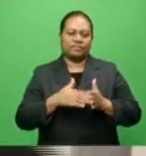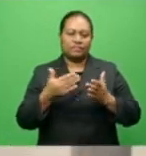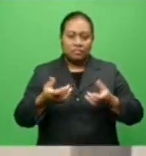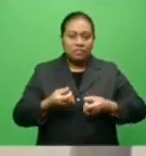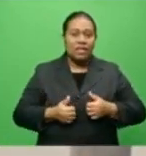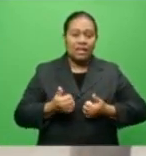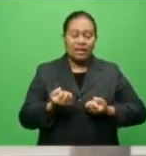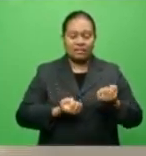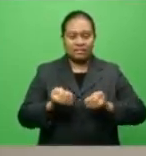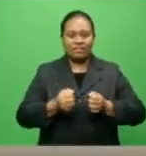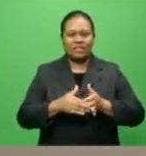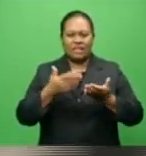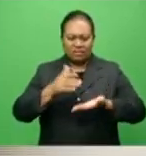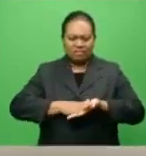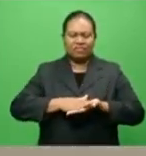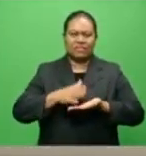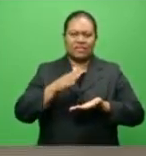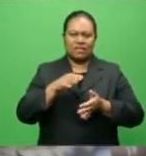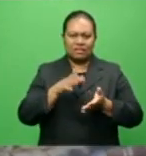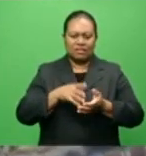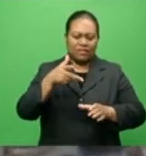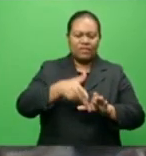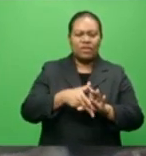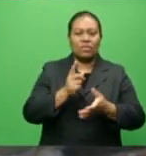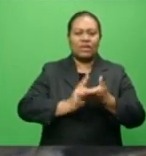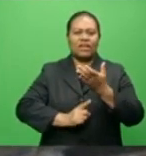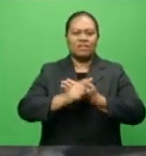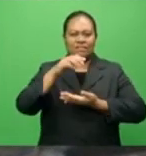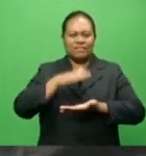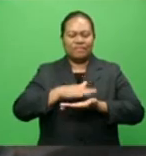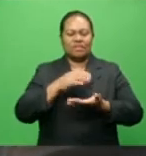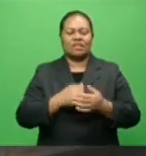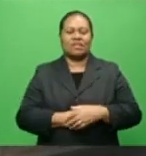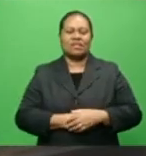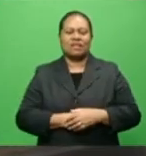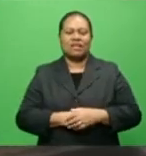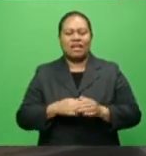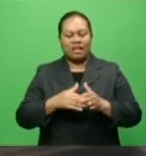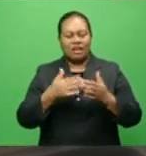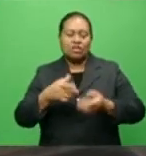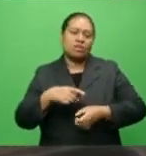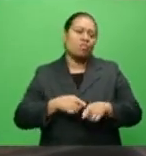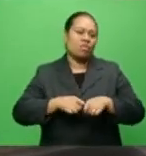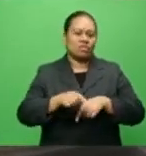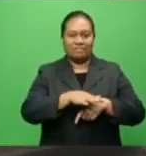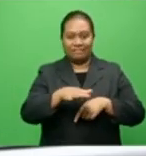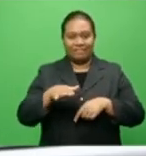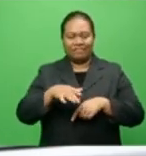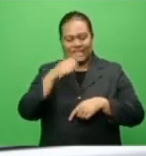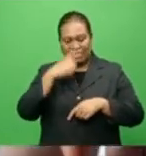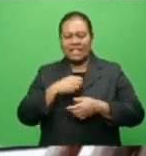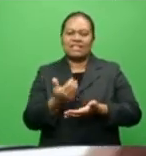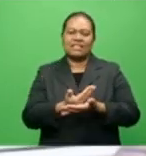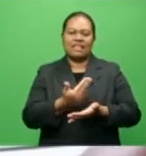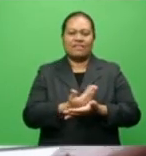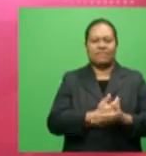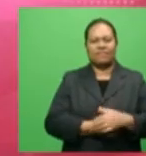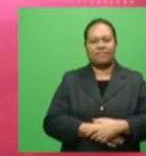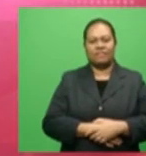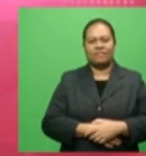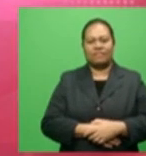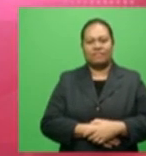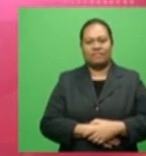kg cylinder will sell at $30.42, a reduction of 37 cents, while a 13 kg cylinder goes from $33.35